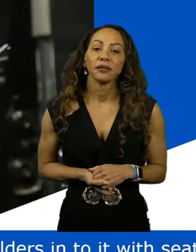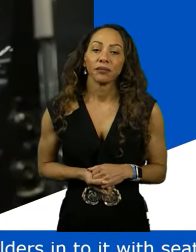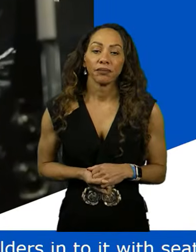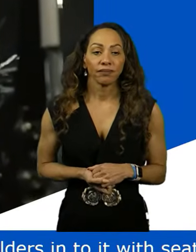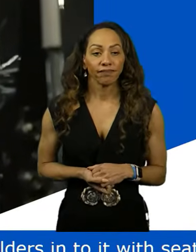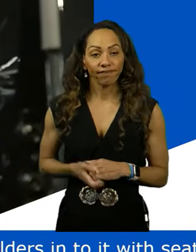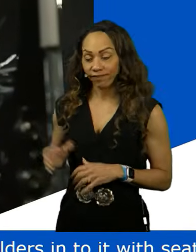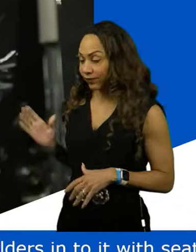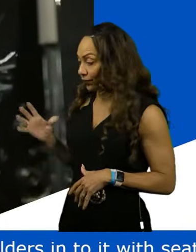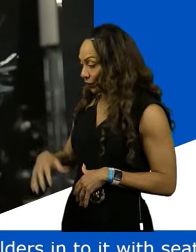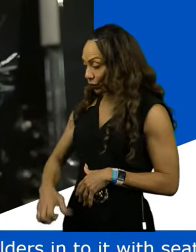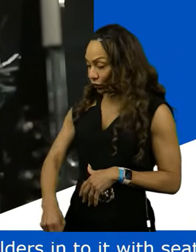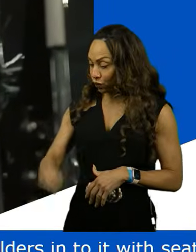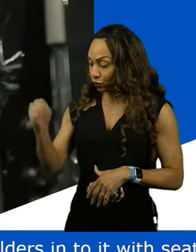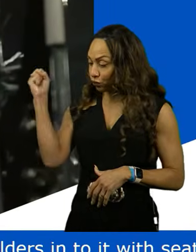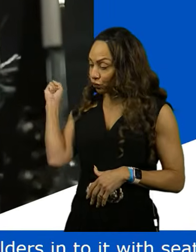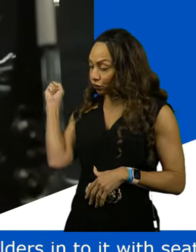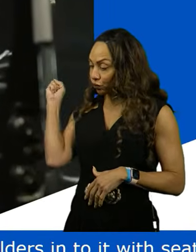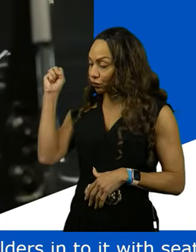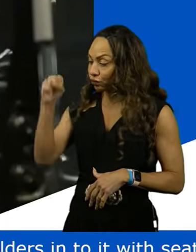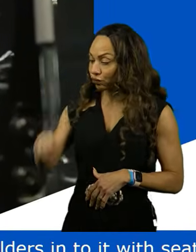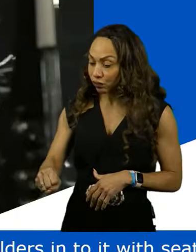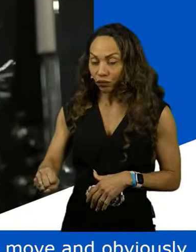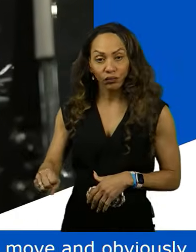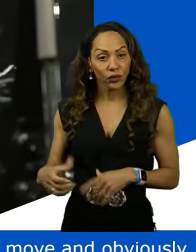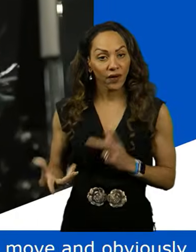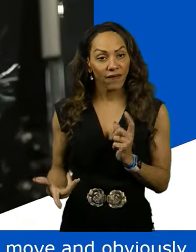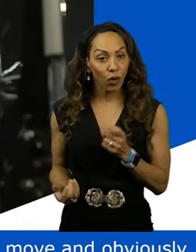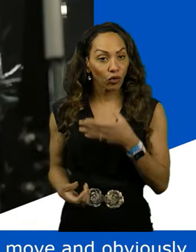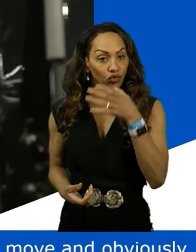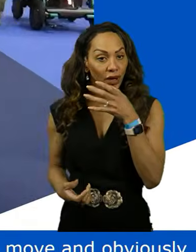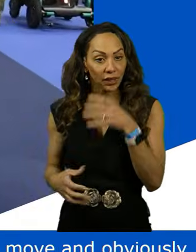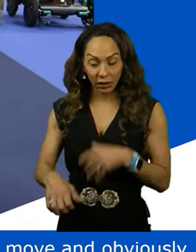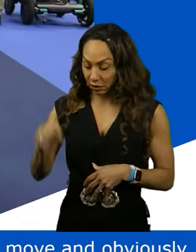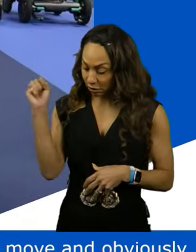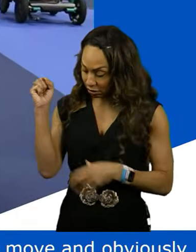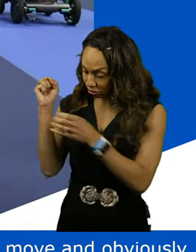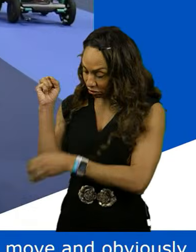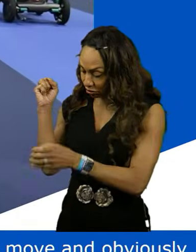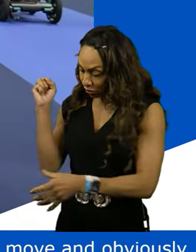fold the armrest up and down so you can easily access any drinks that you have in the middle.